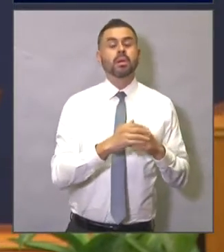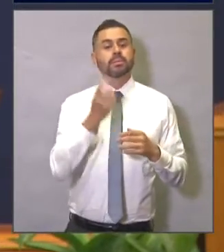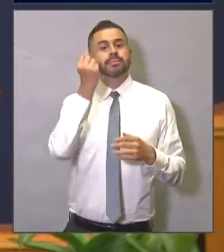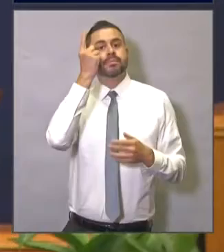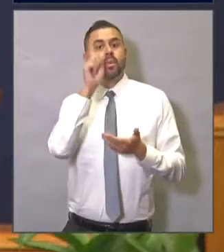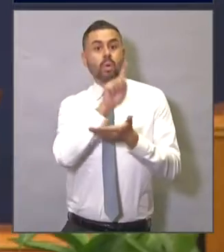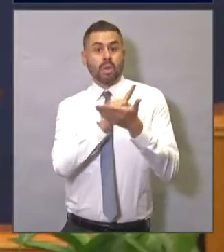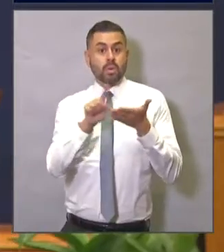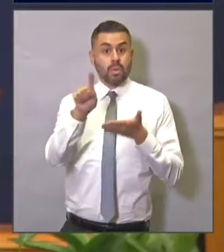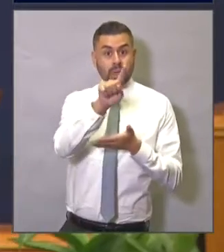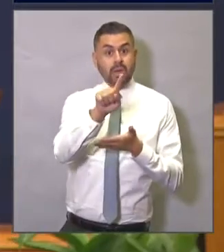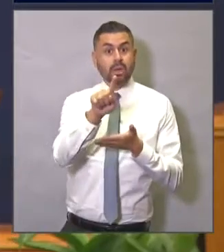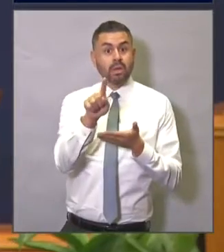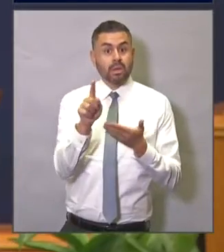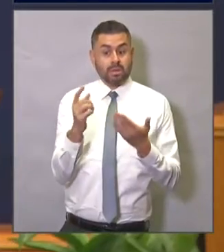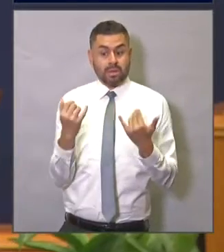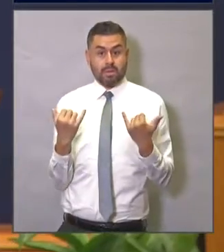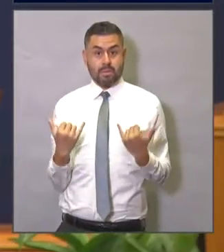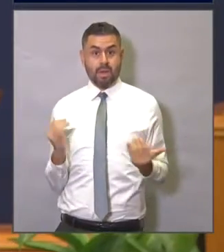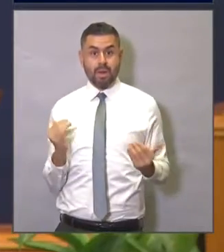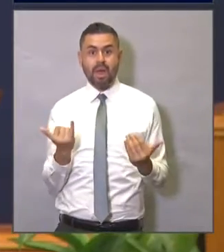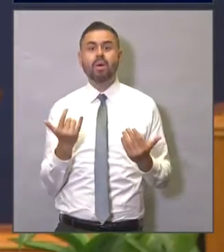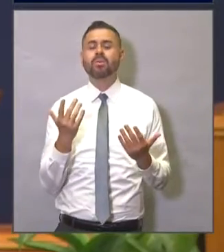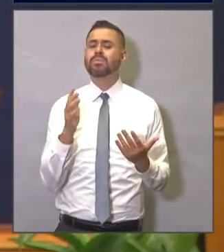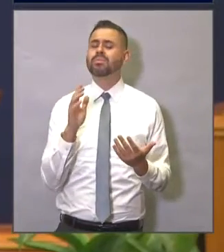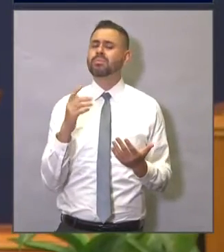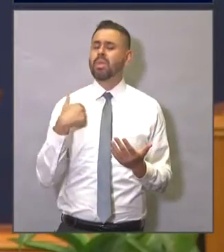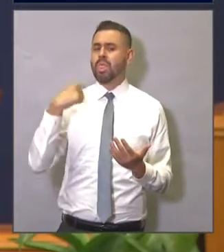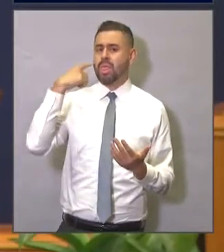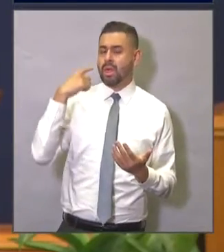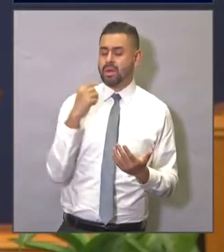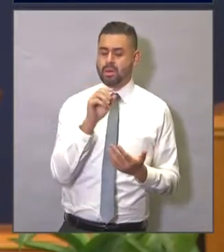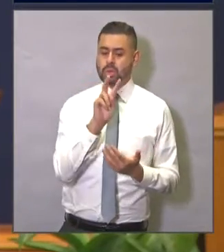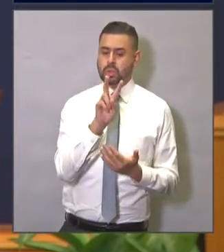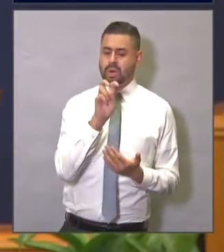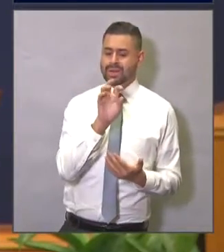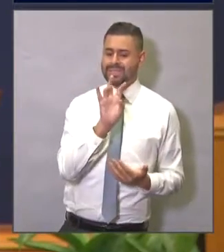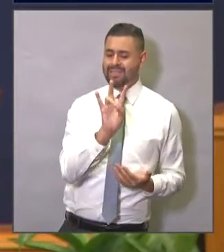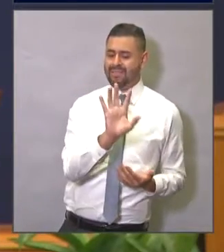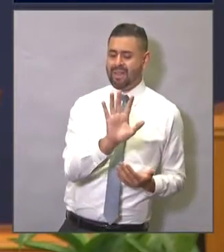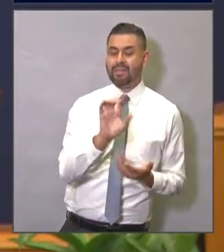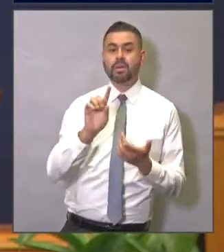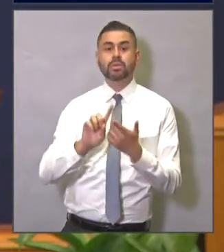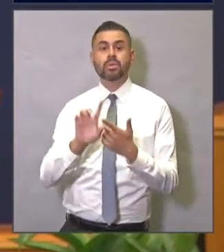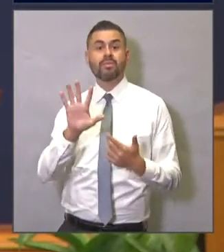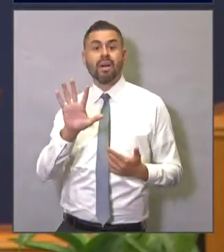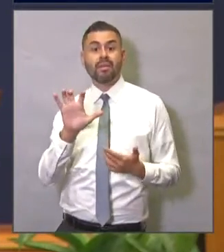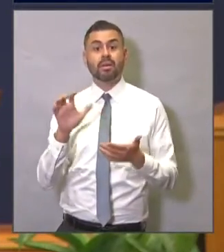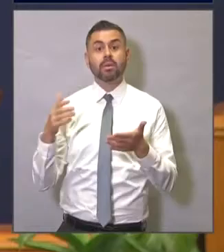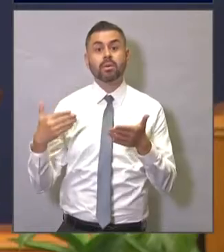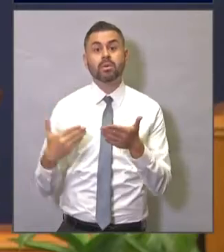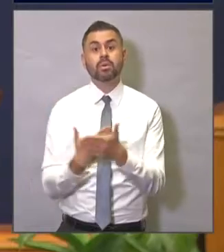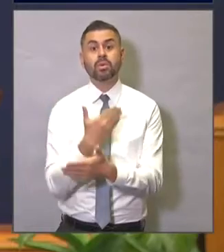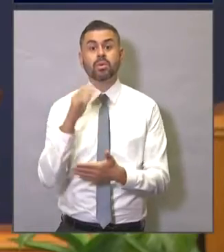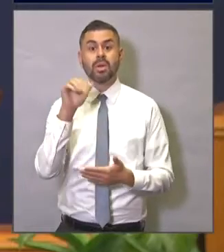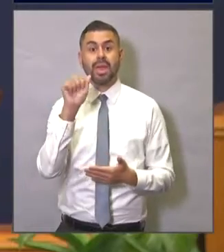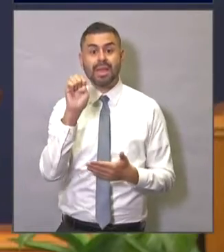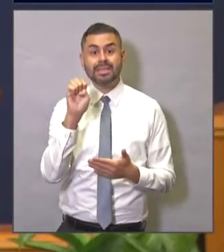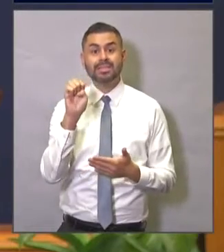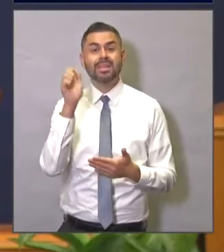week, or where we're at right now, hospitalizations would range between 275 to 500 new COVID cases per